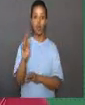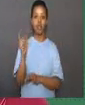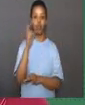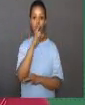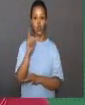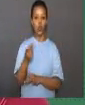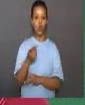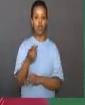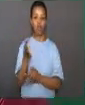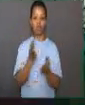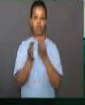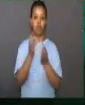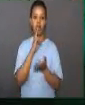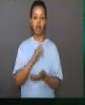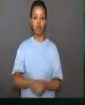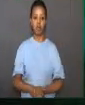or false.